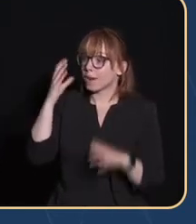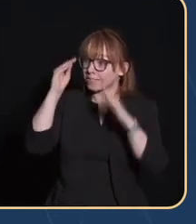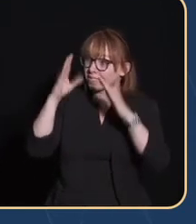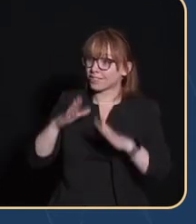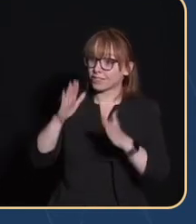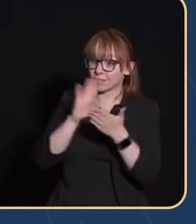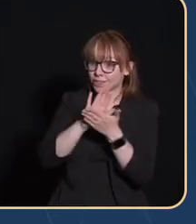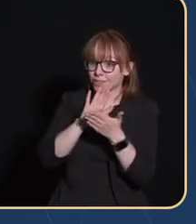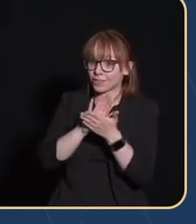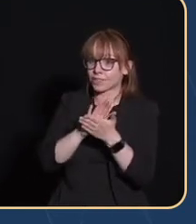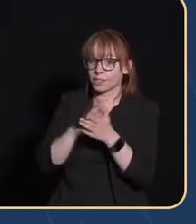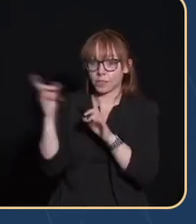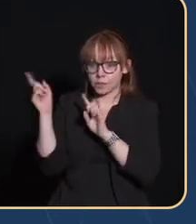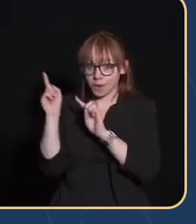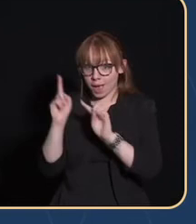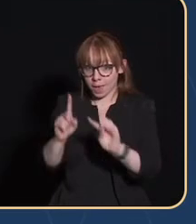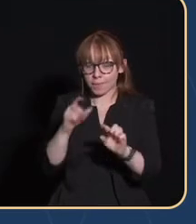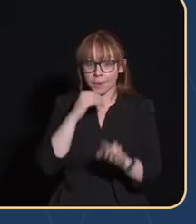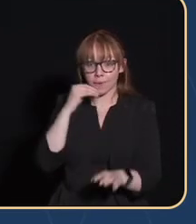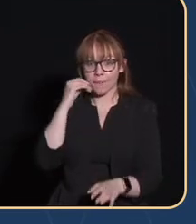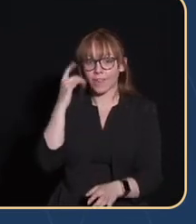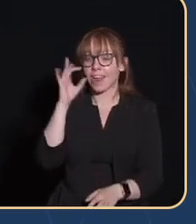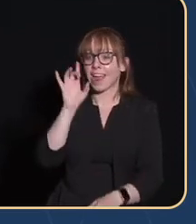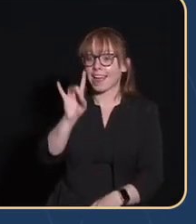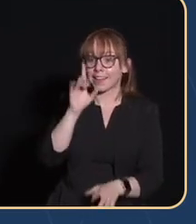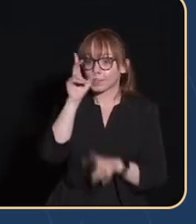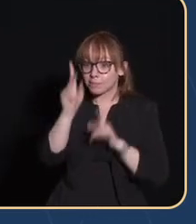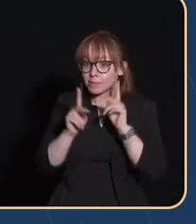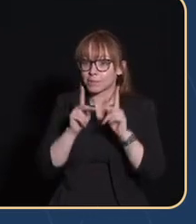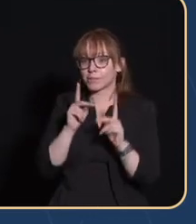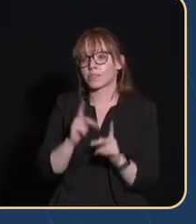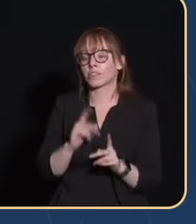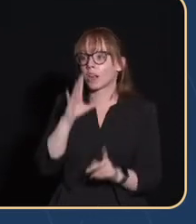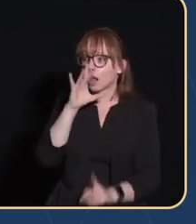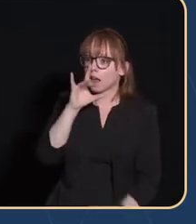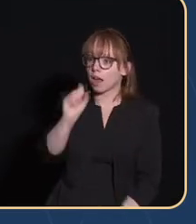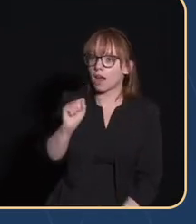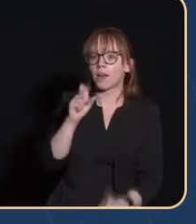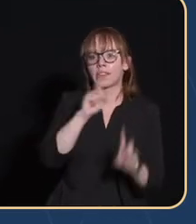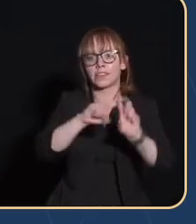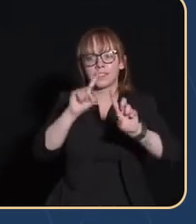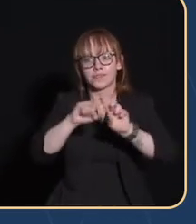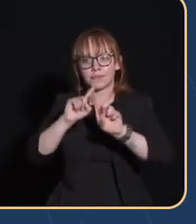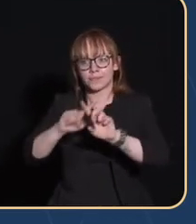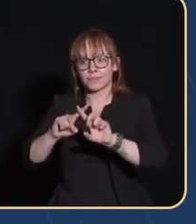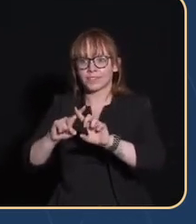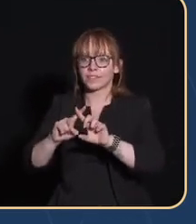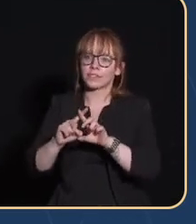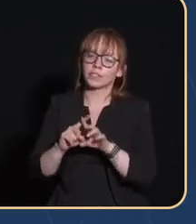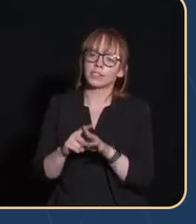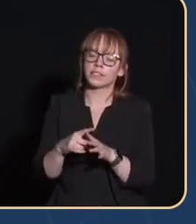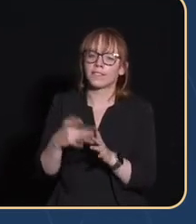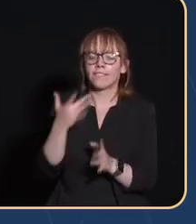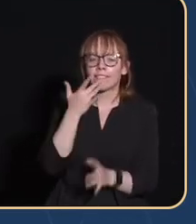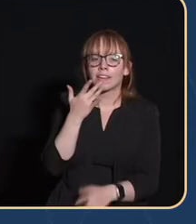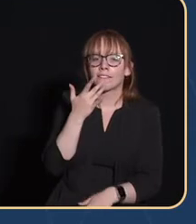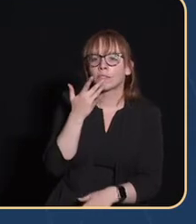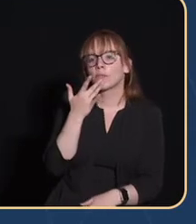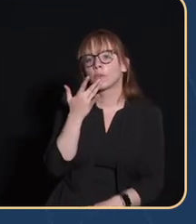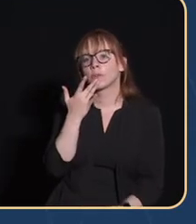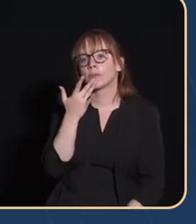Yes, she will come to your home, and for 8 of you, she will fascinate you with the different notes, flavor notes, and